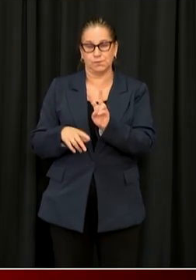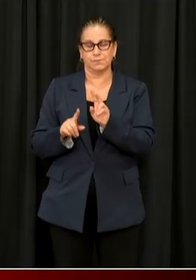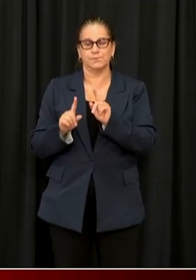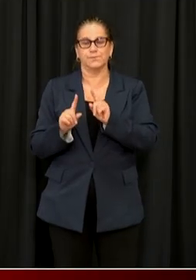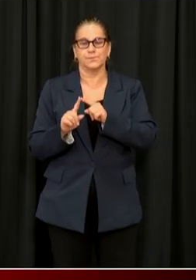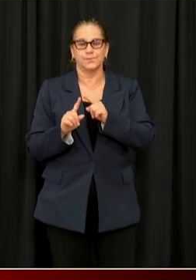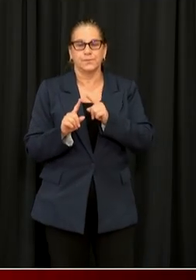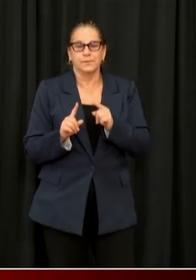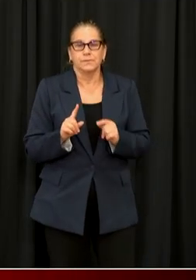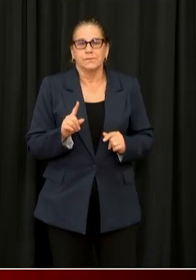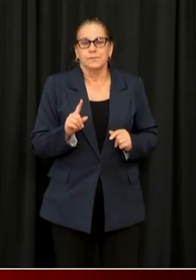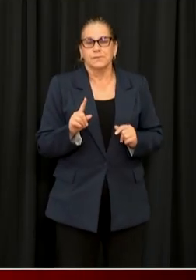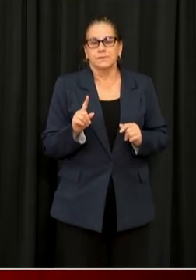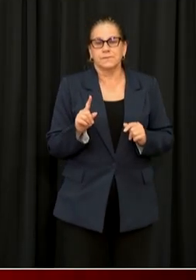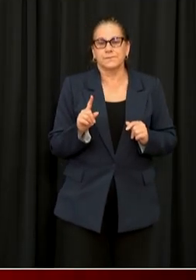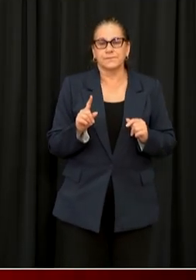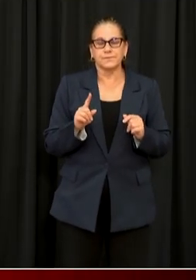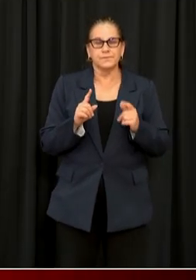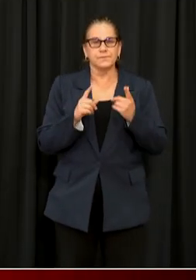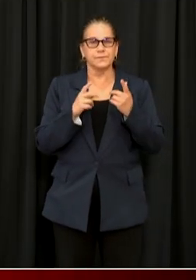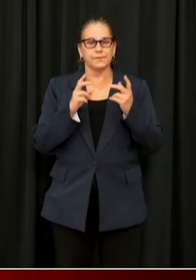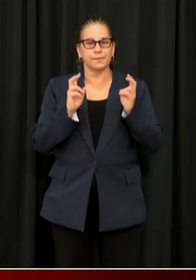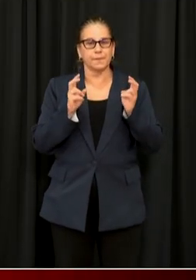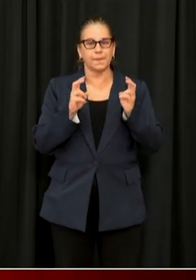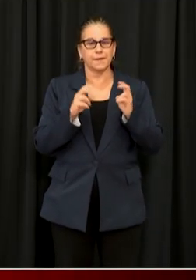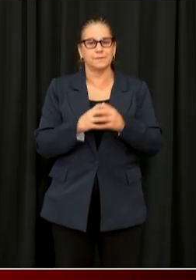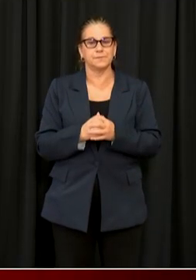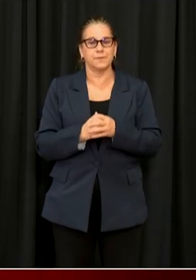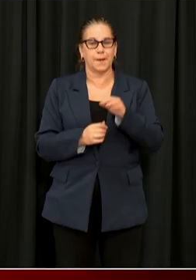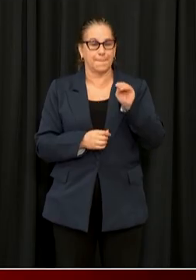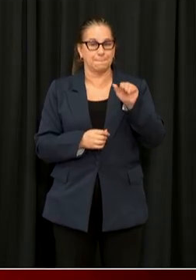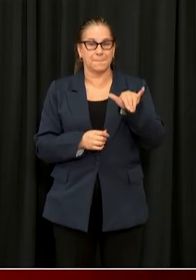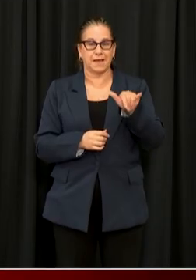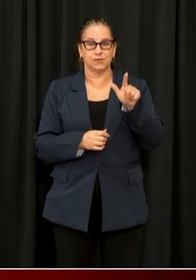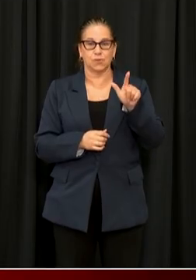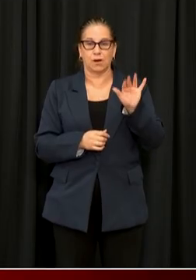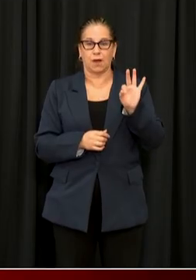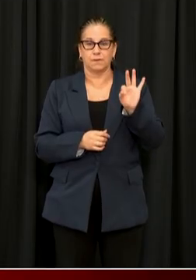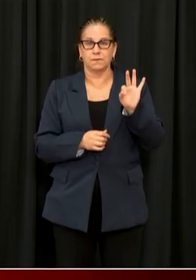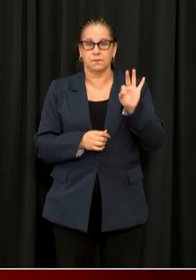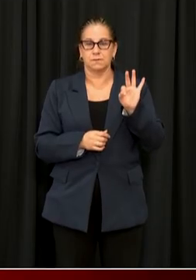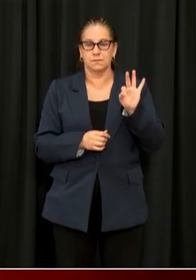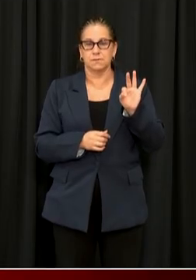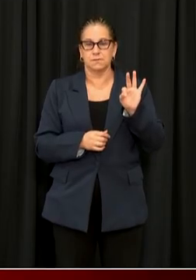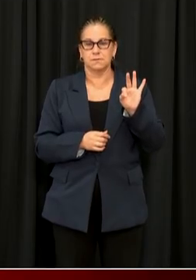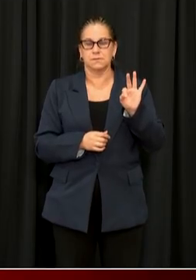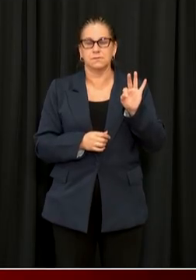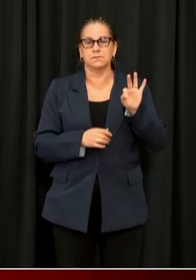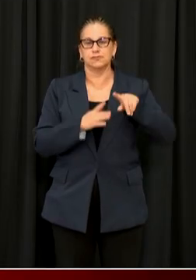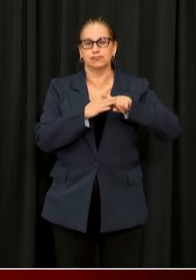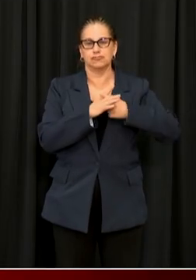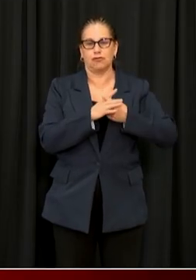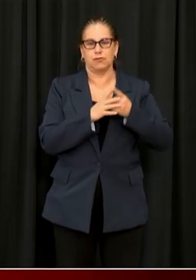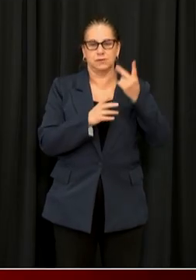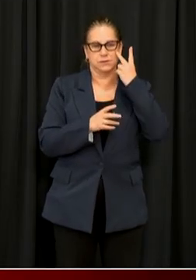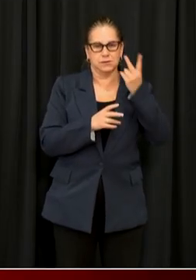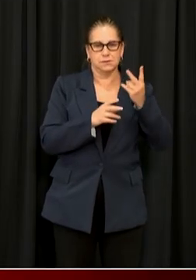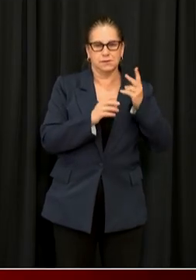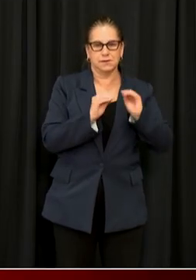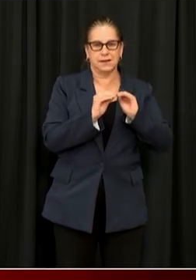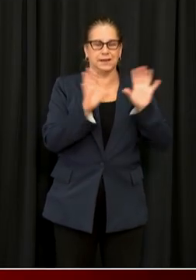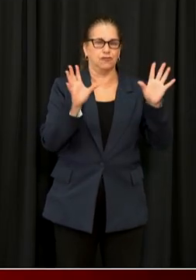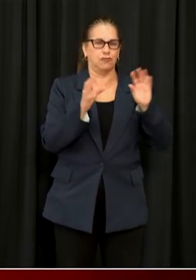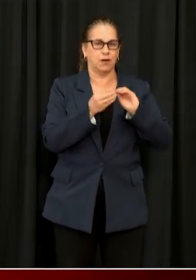symptom onset of May 29th that begins to be measured, which contributes to our ability to make a recommendation for